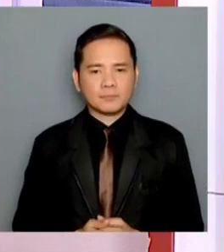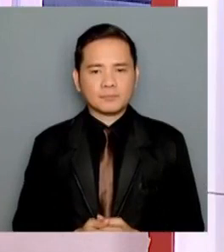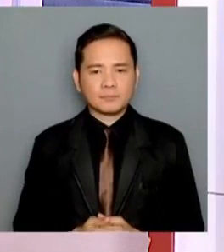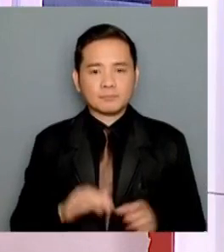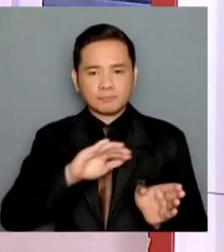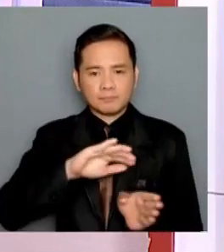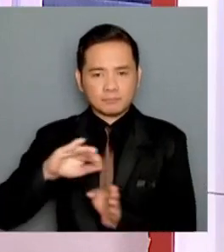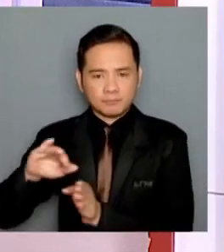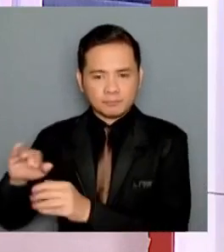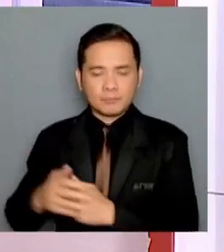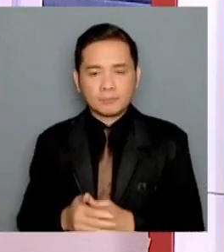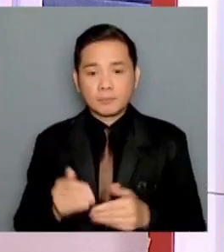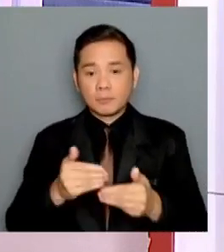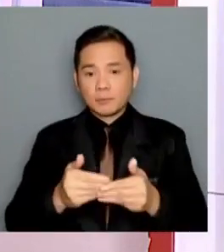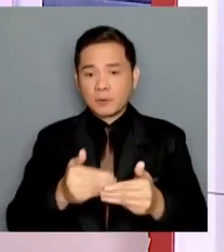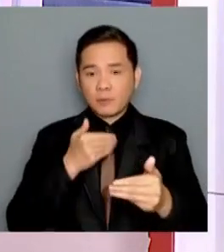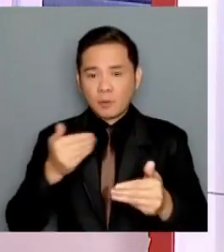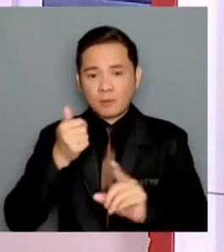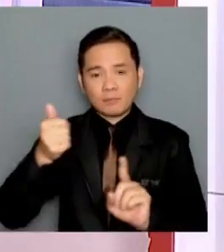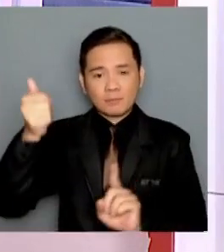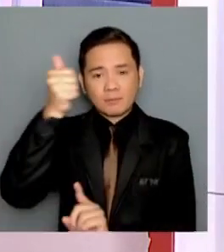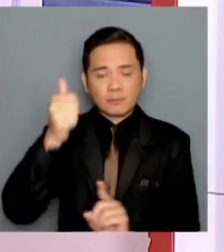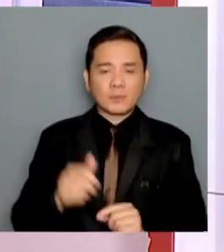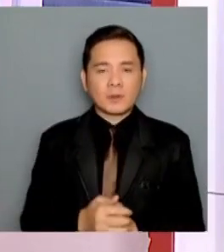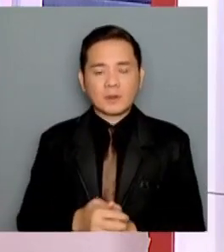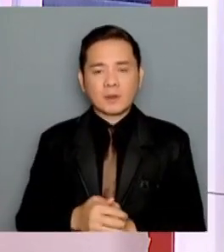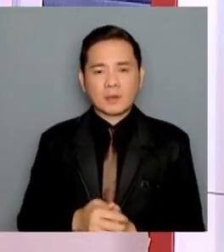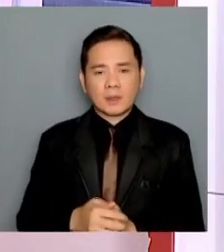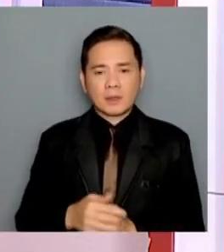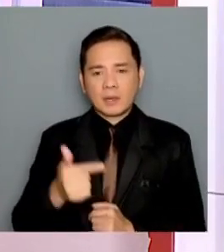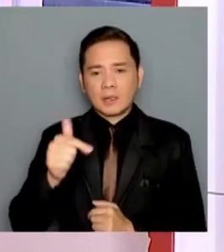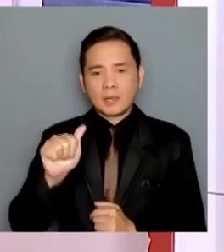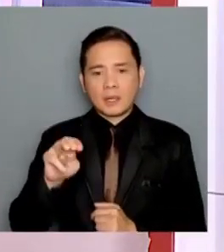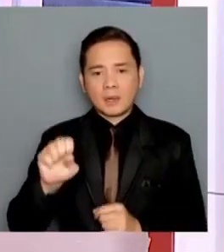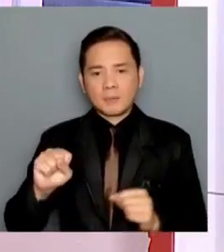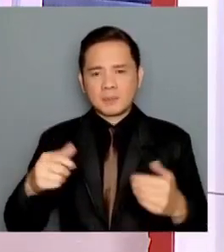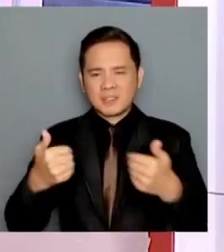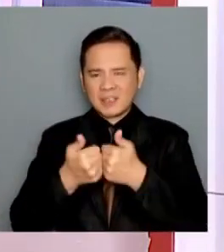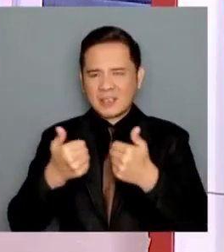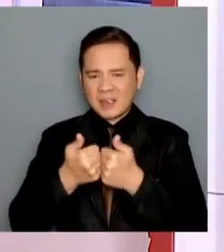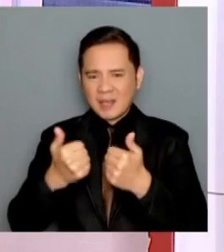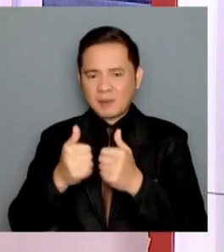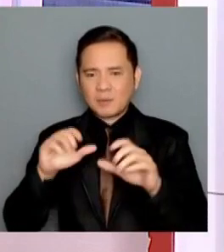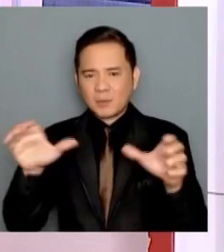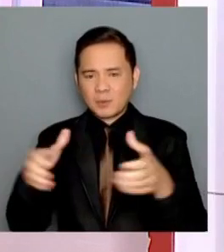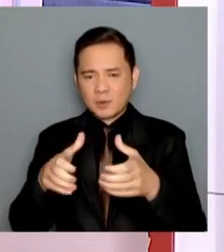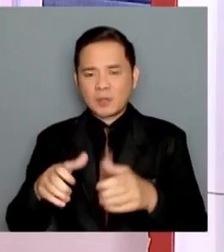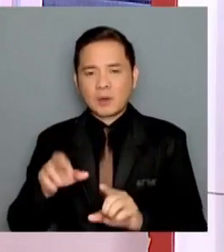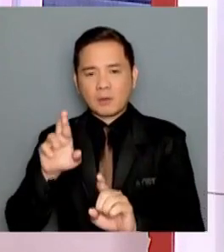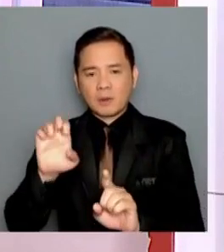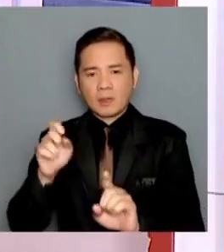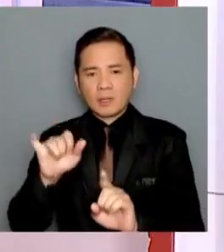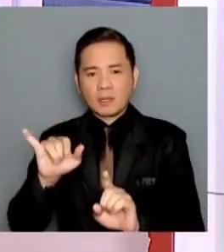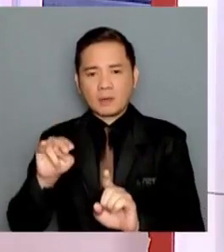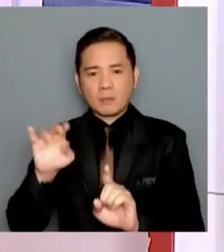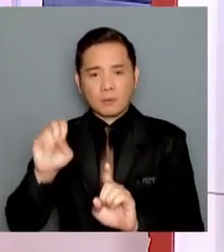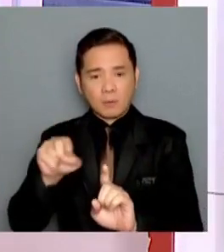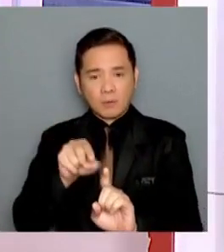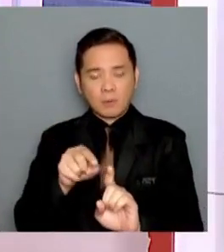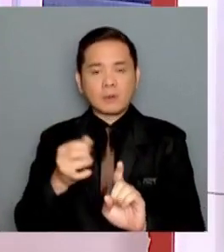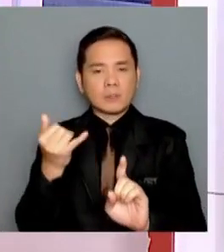of the Philippine Amusement and Gaming Corporation, Efraim Gemino, or Genuino, will be spending time in